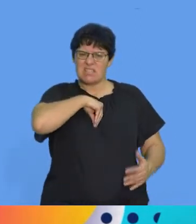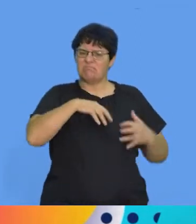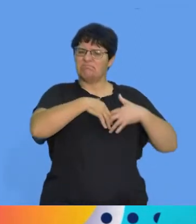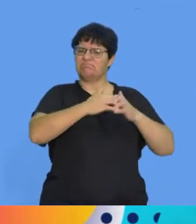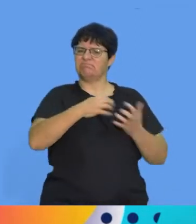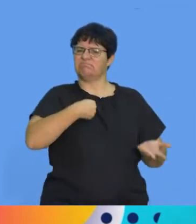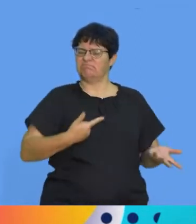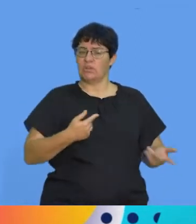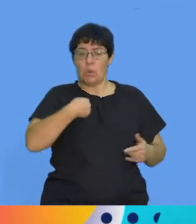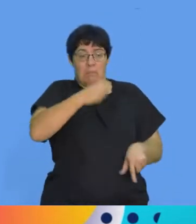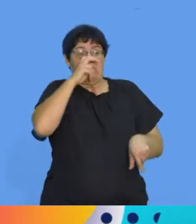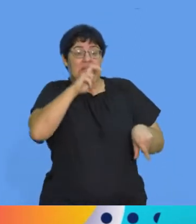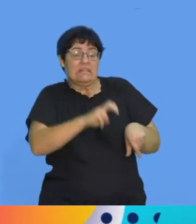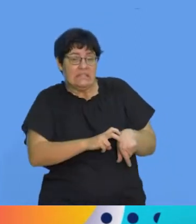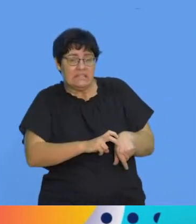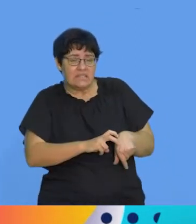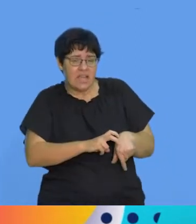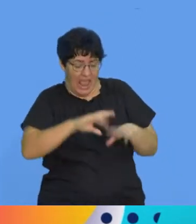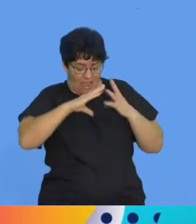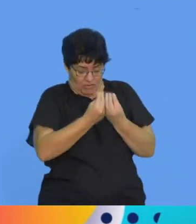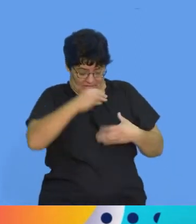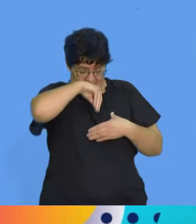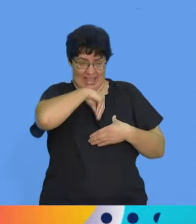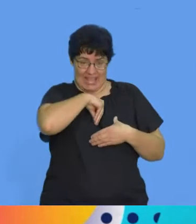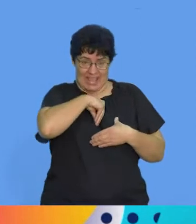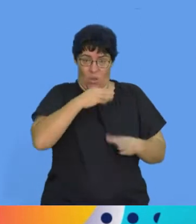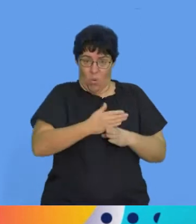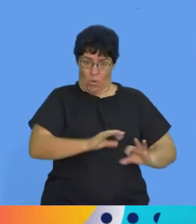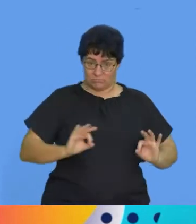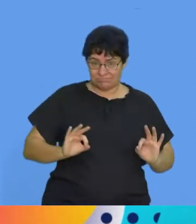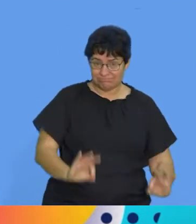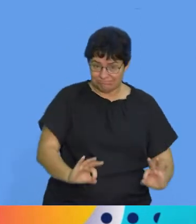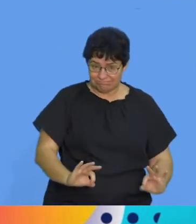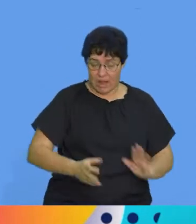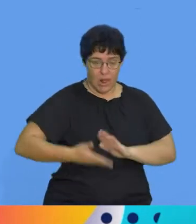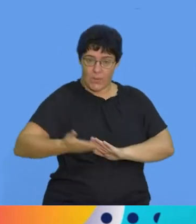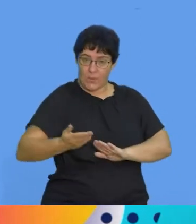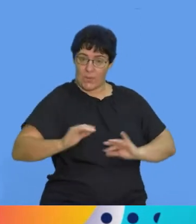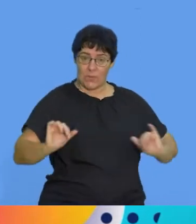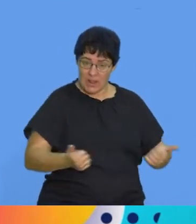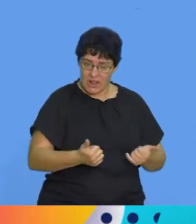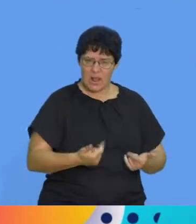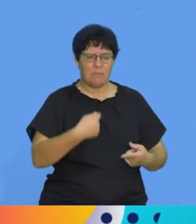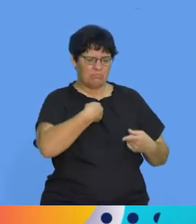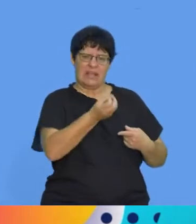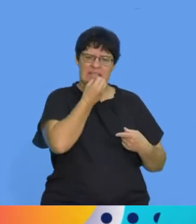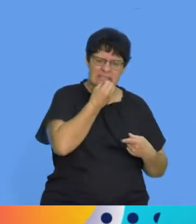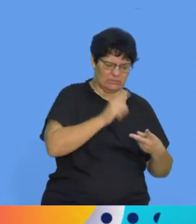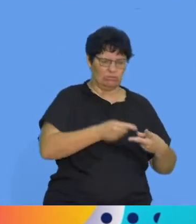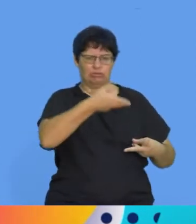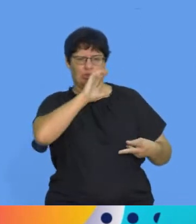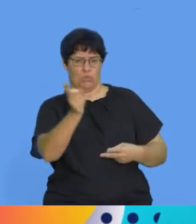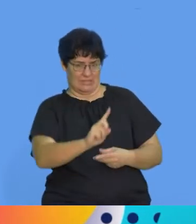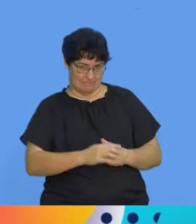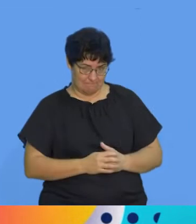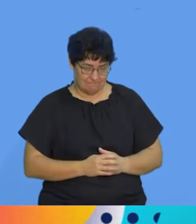to eat and to drink to make all the parts of me, make it really, really well, and to make it function really,